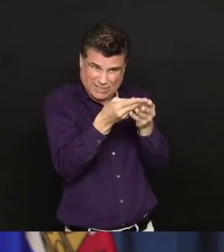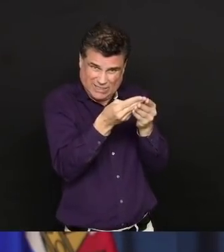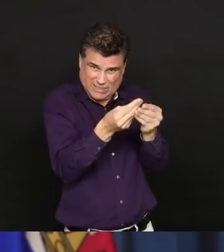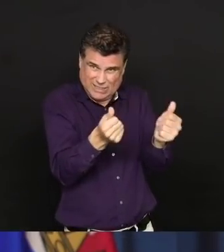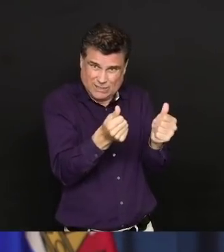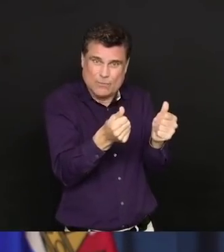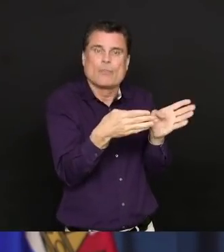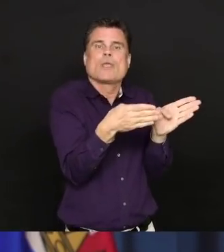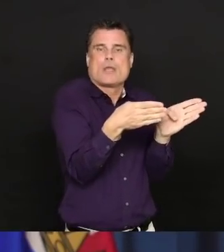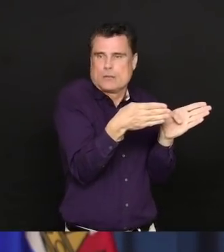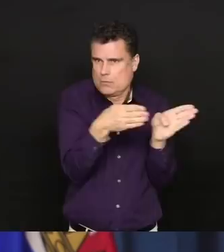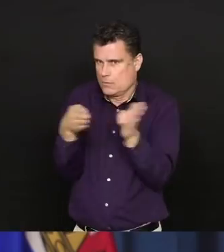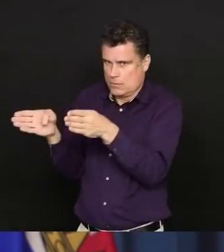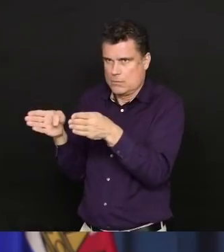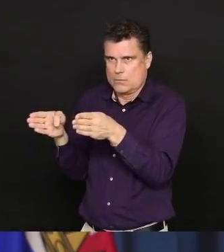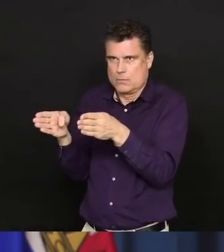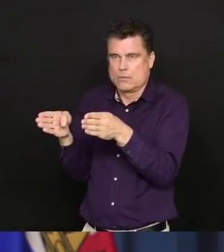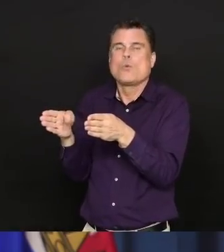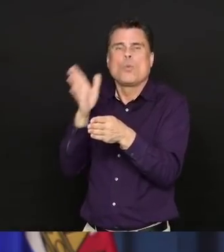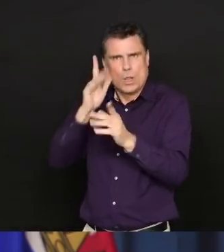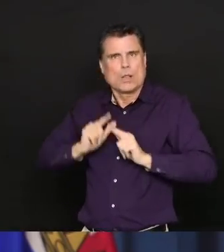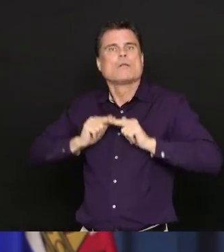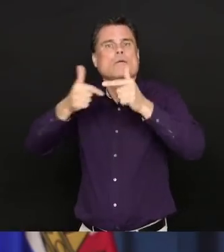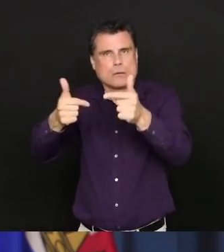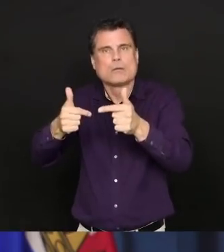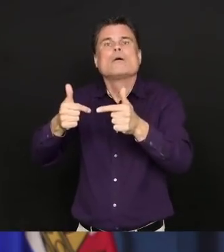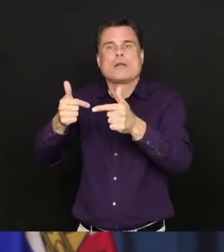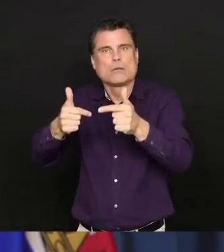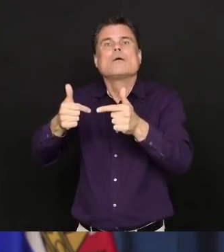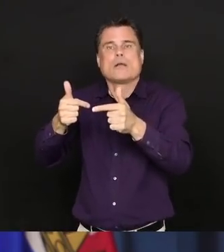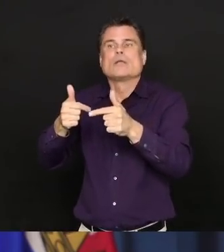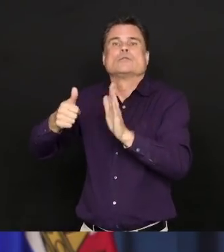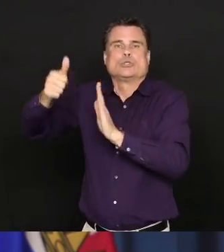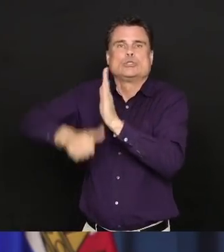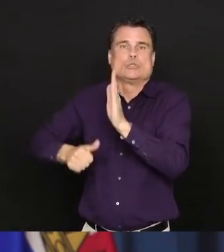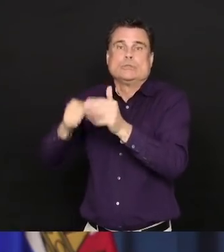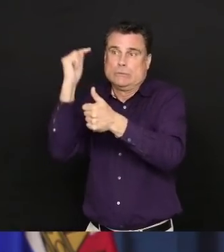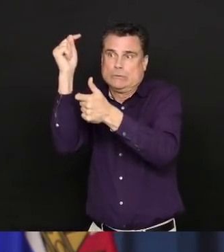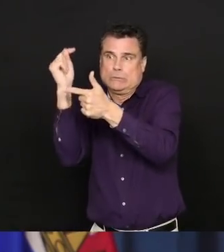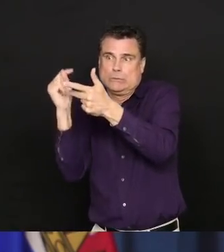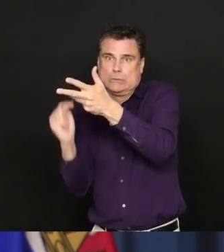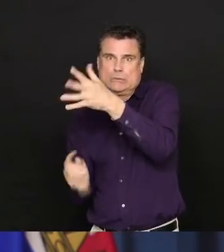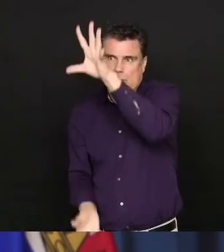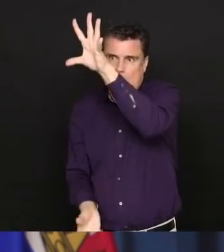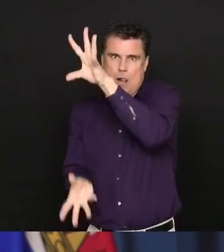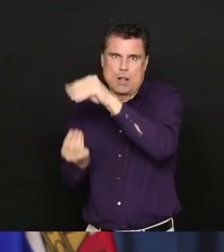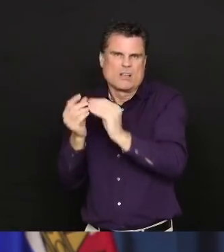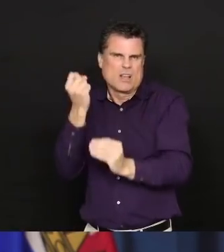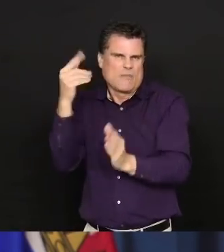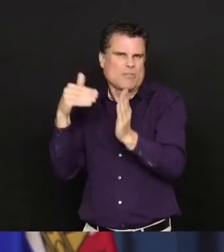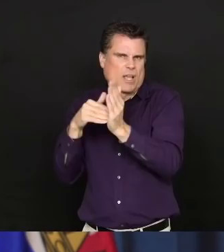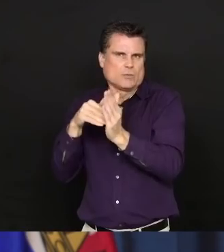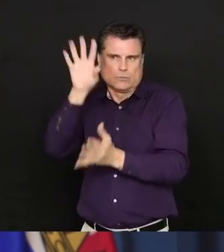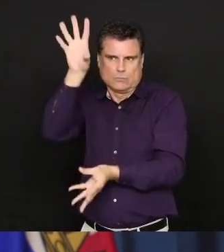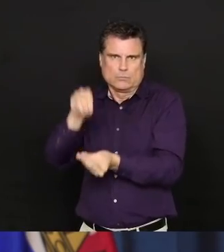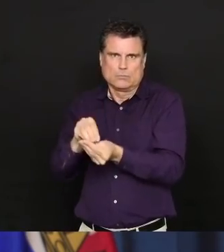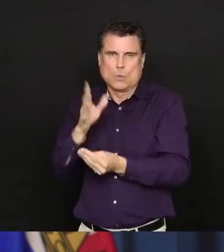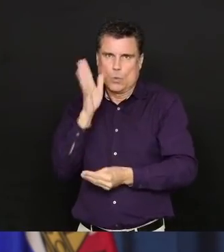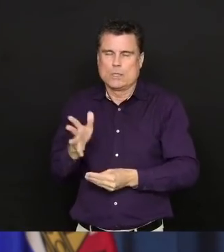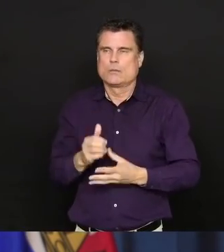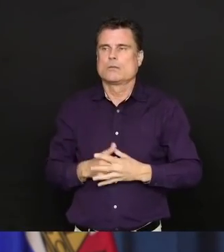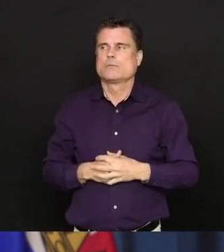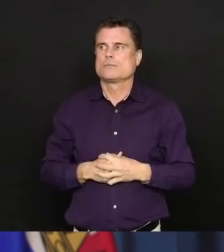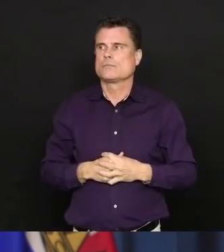agreement with the Falls Creek Surgical Center consistent with the Canada Health Act. And as you know, we do about 16,000 surgeries in what are sometimes called private